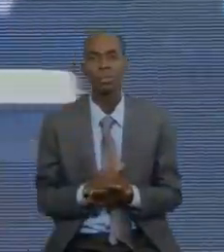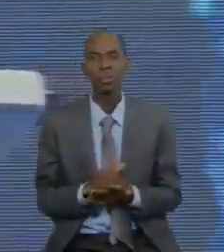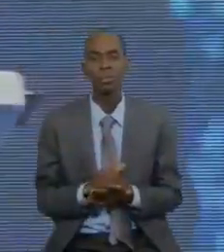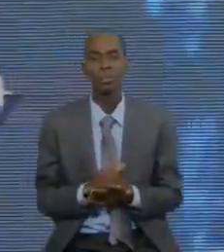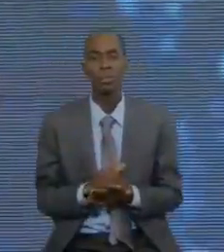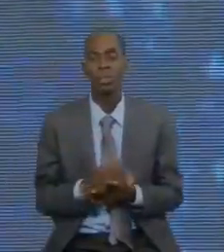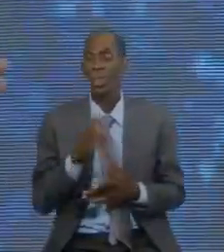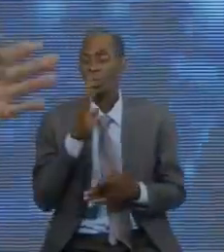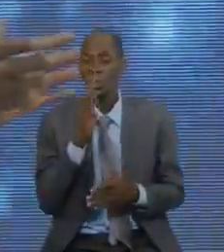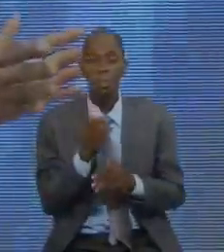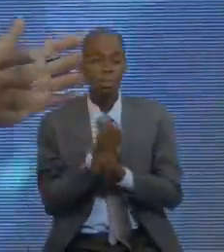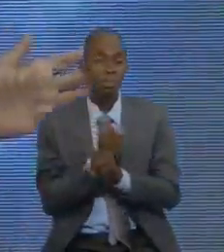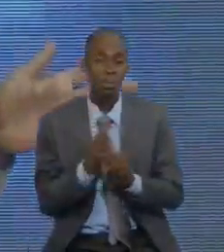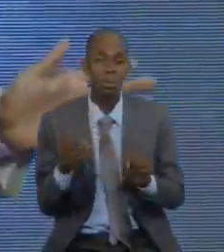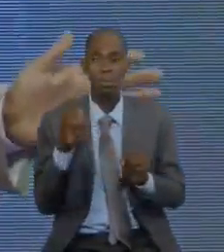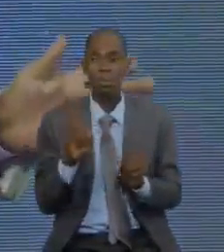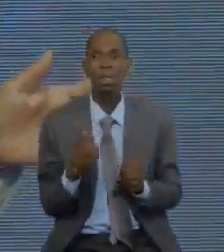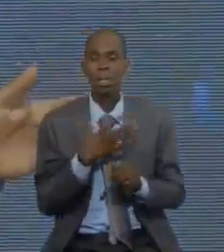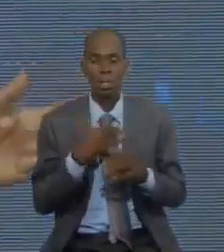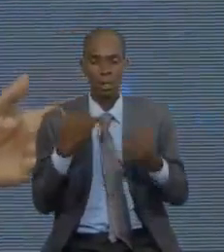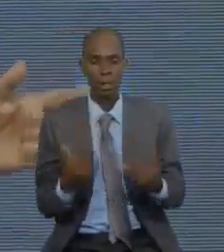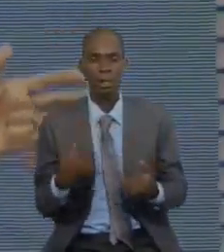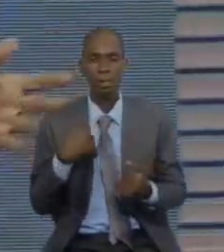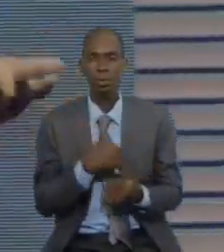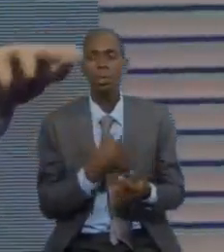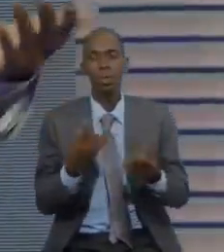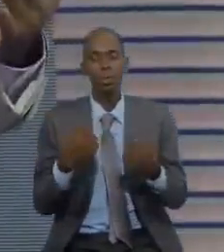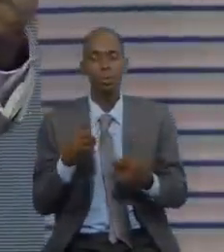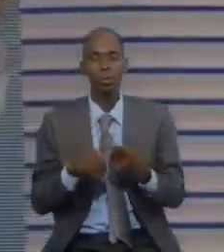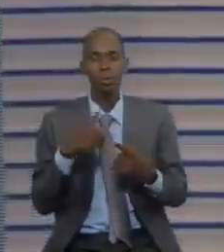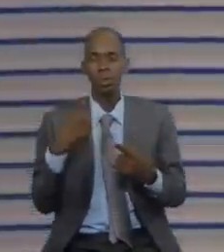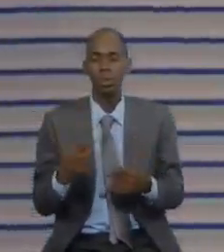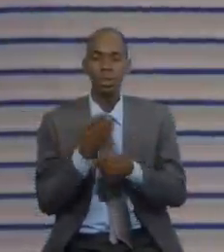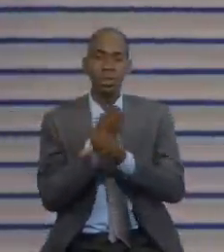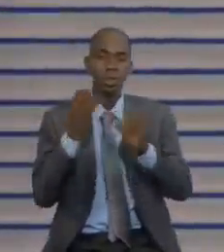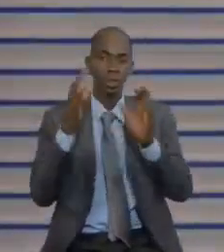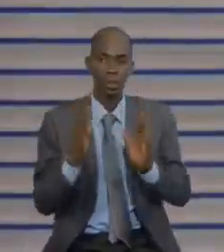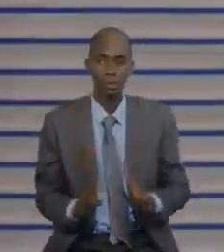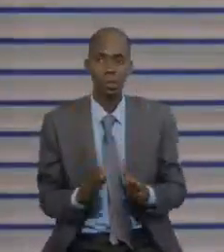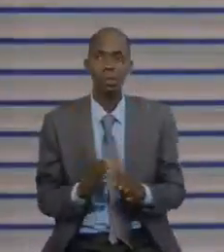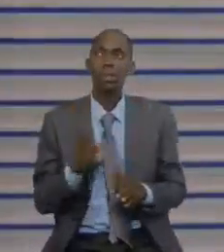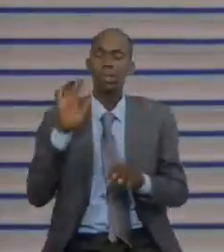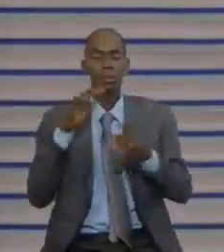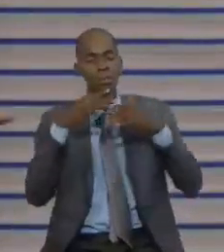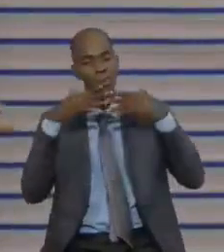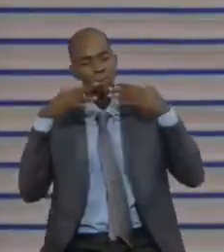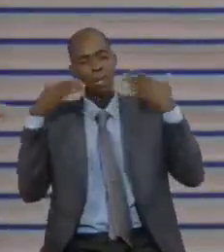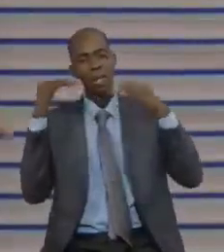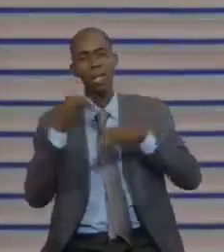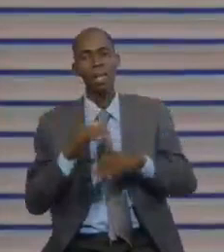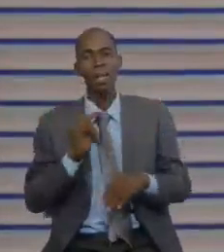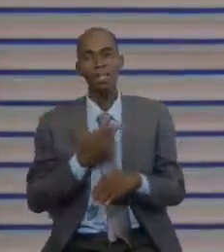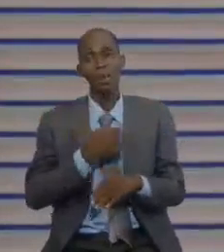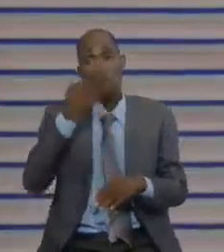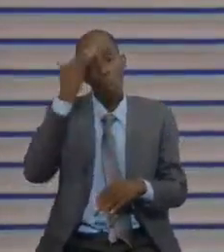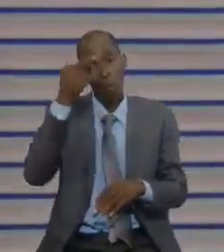Being justified, and now we come to the just God. He smiles at us because our sins are